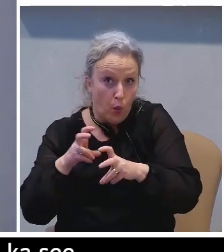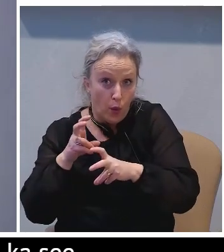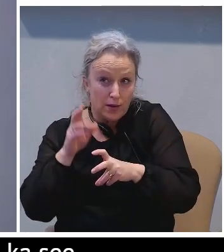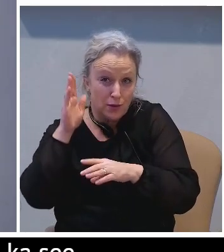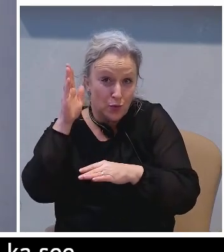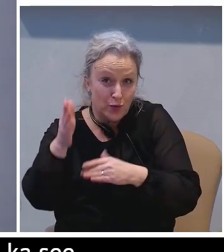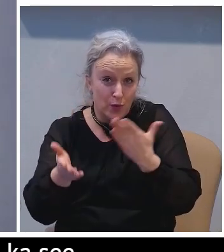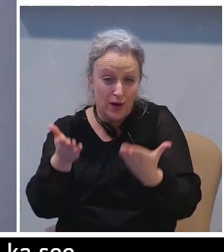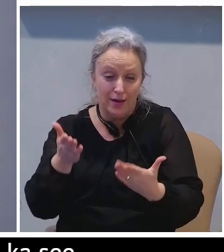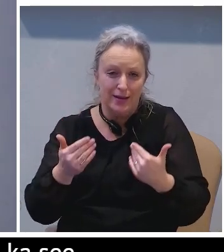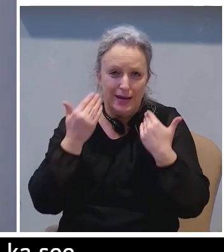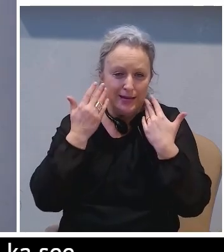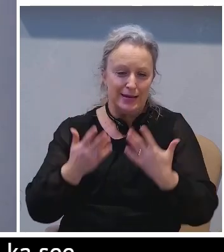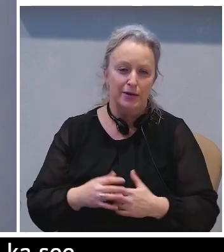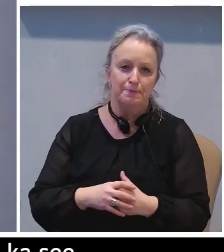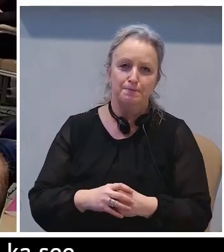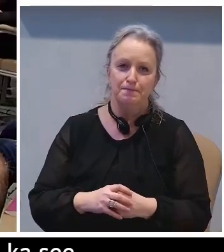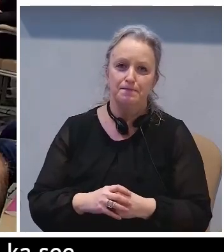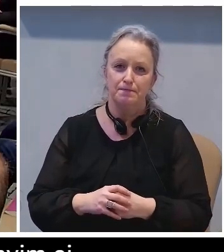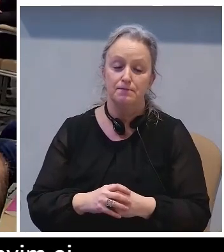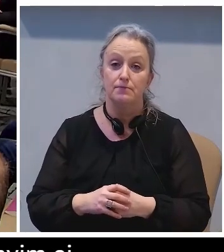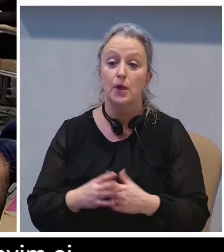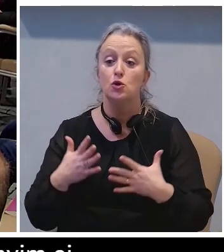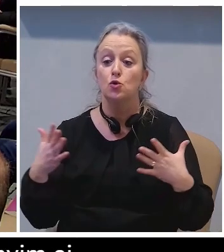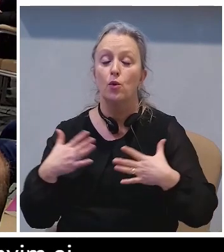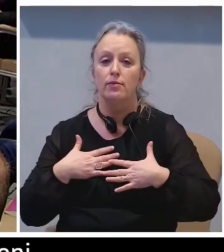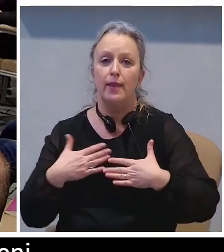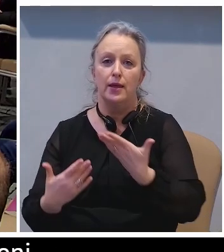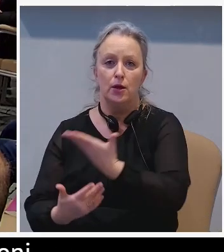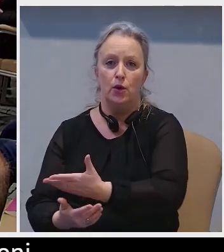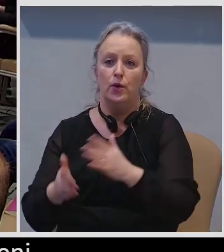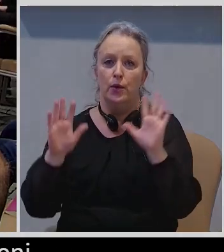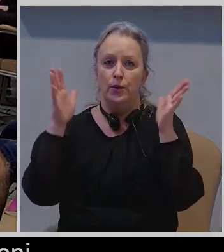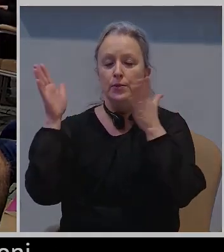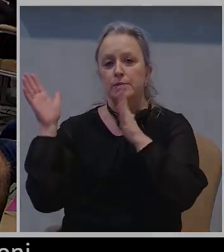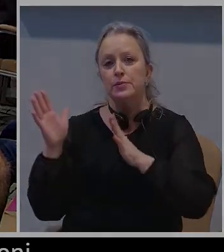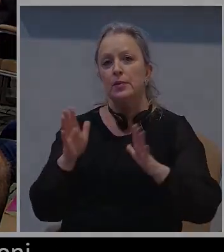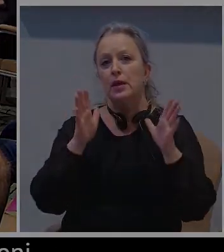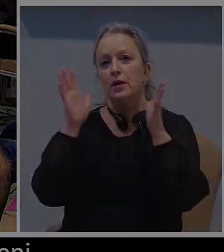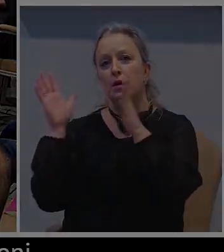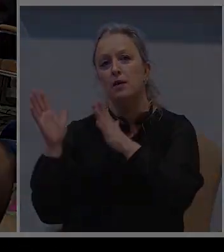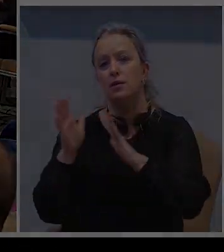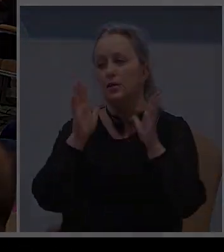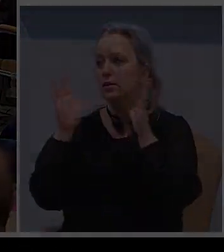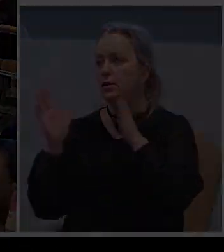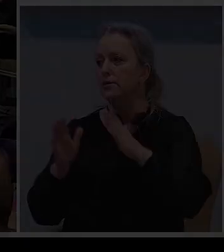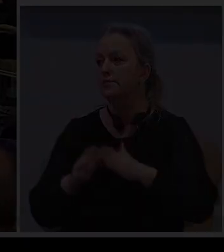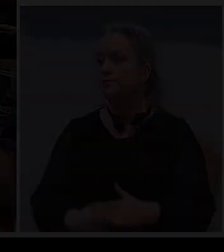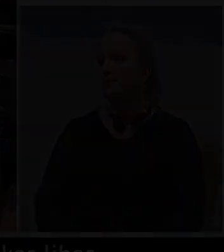find out one day, right? Maybe they will find out. Okay, thank you very much.